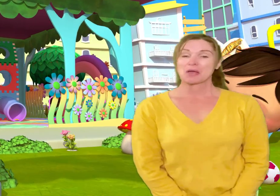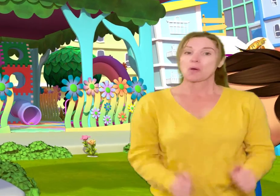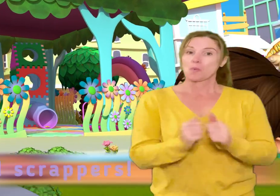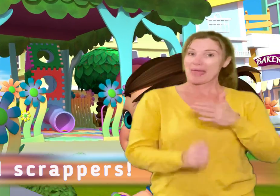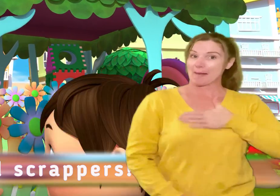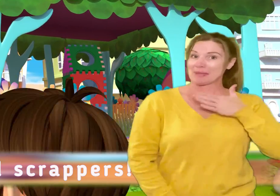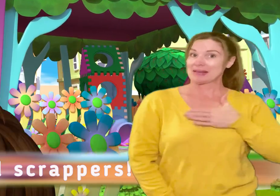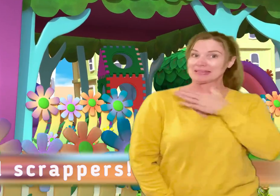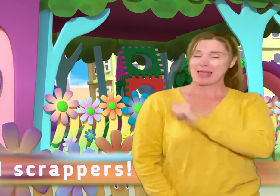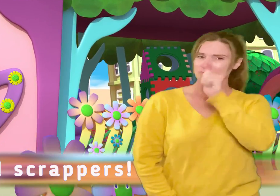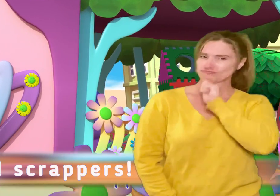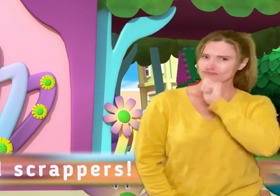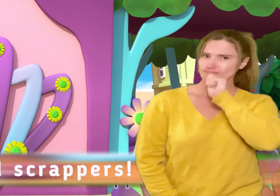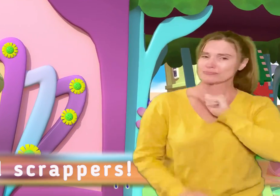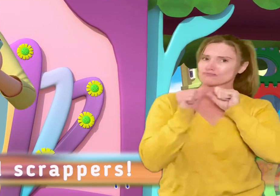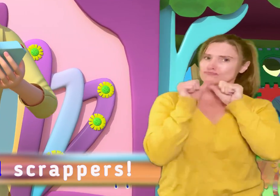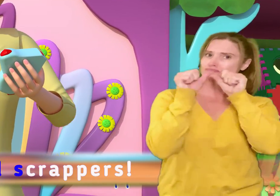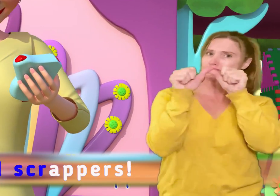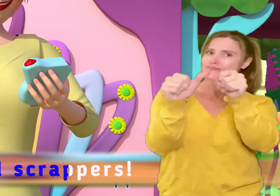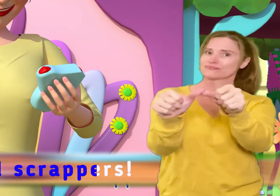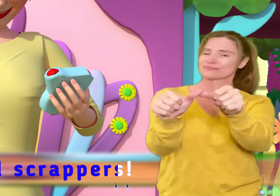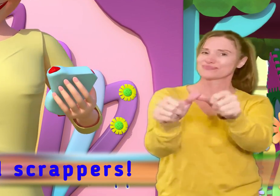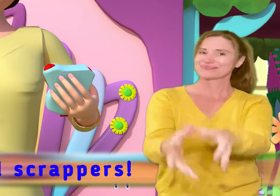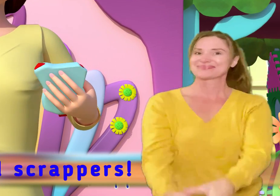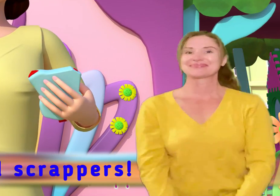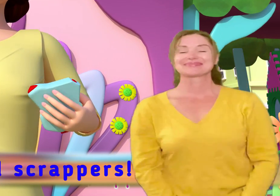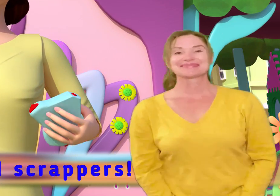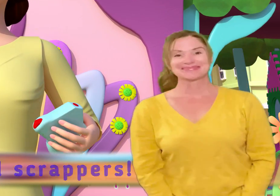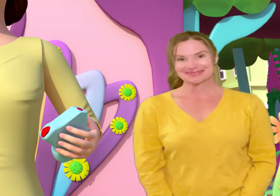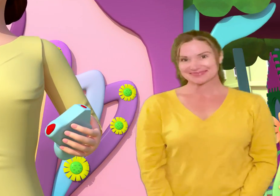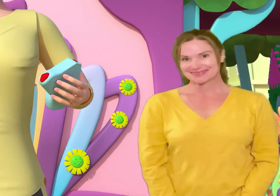scrapers with happiness and W